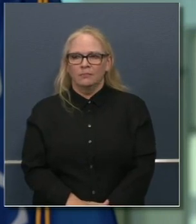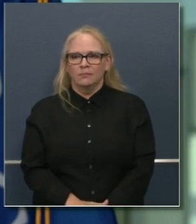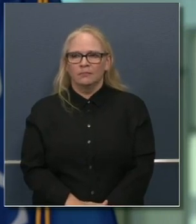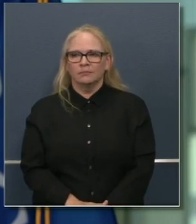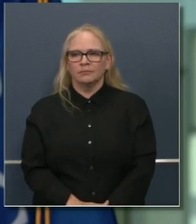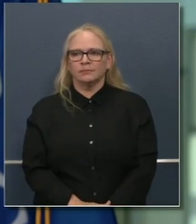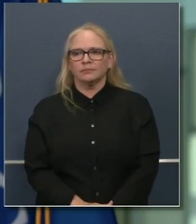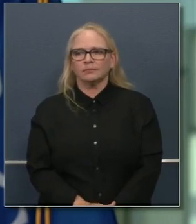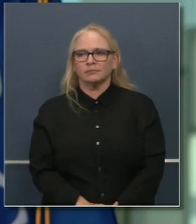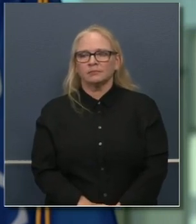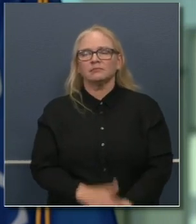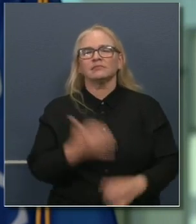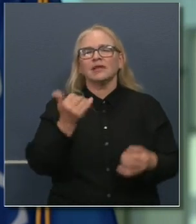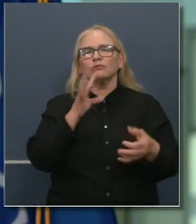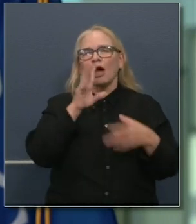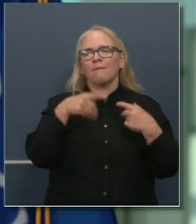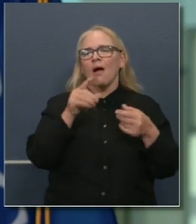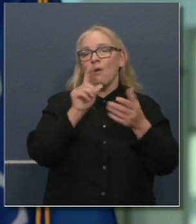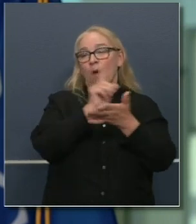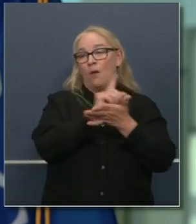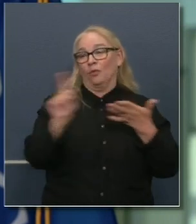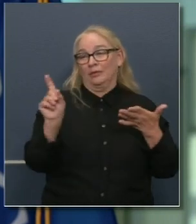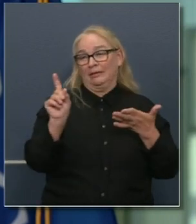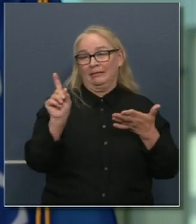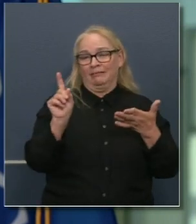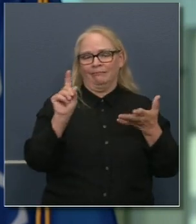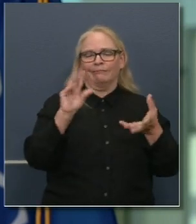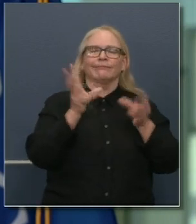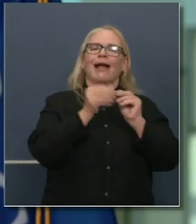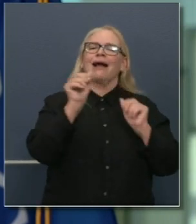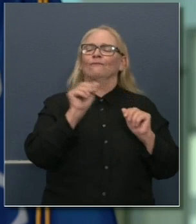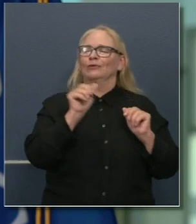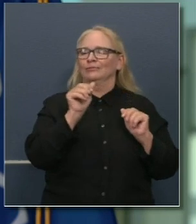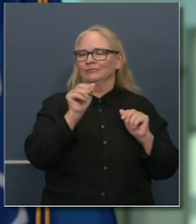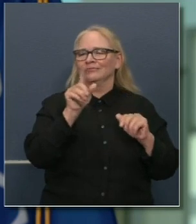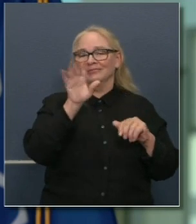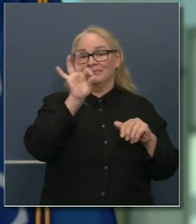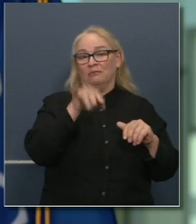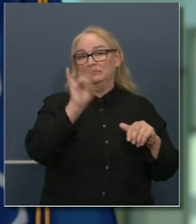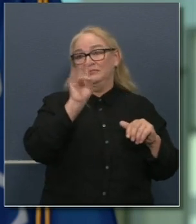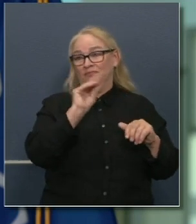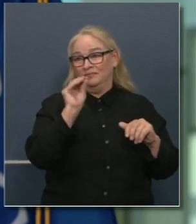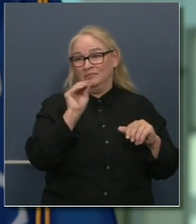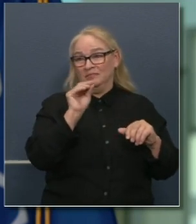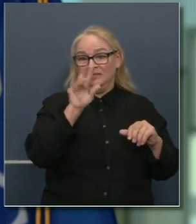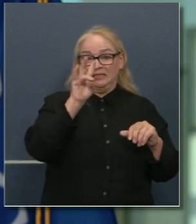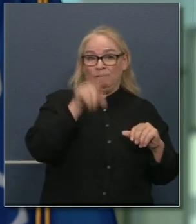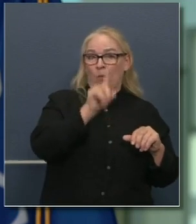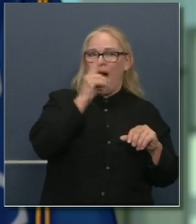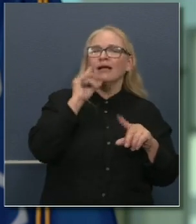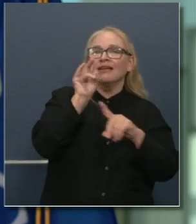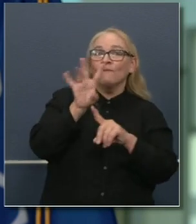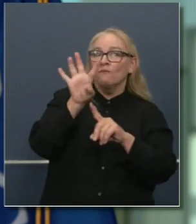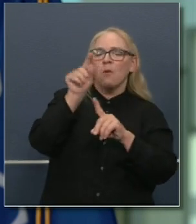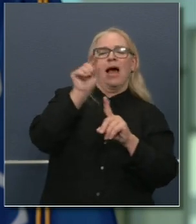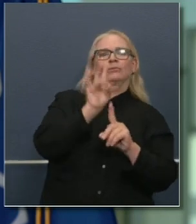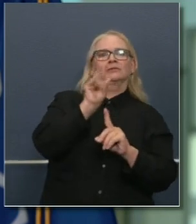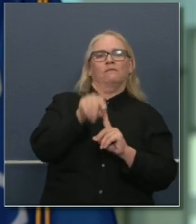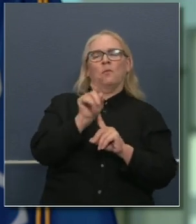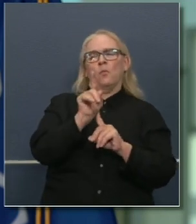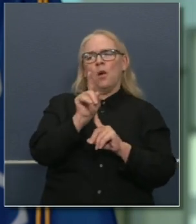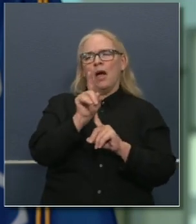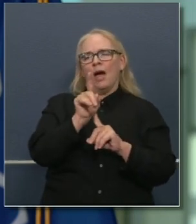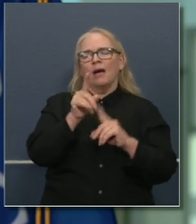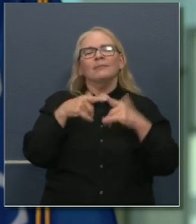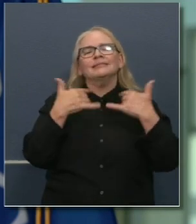when we announced it on Monday was about 7.7%, 7.1 today. But I've got to just say, it's a point of caution.